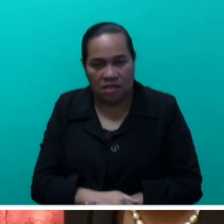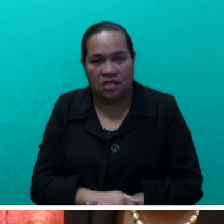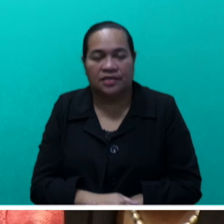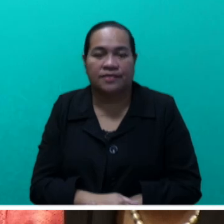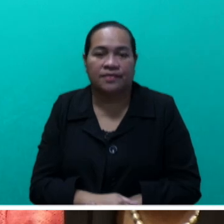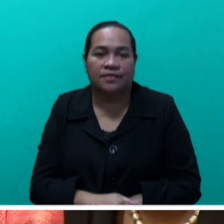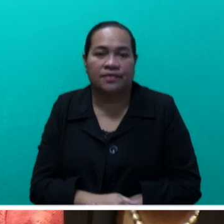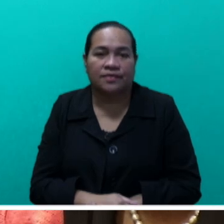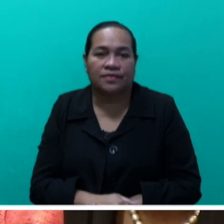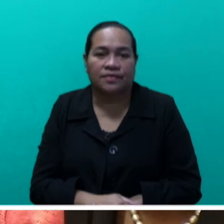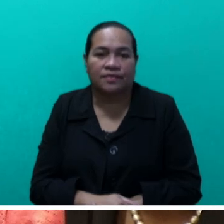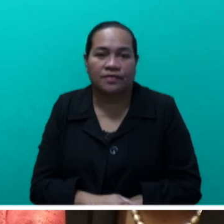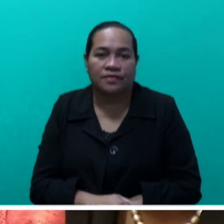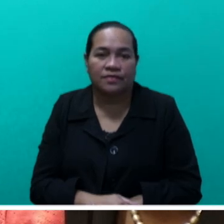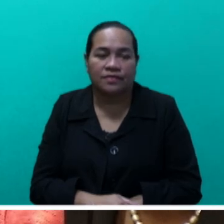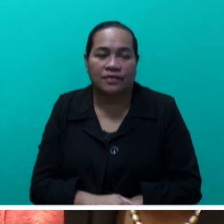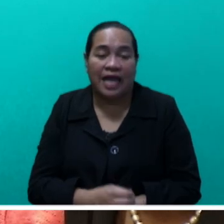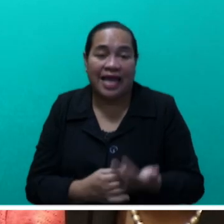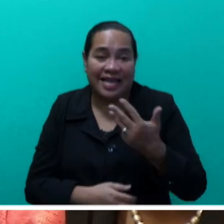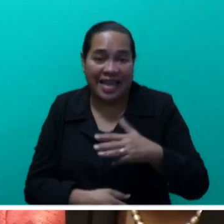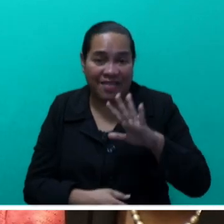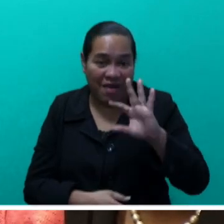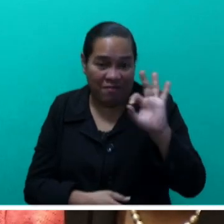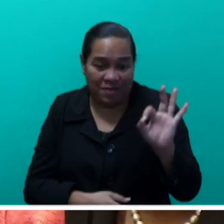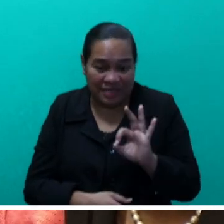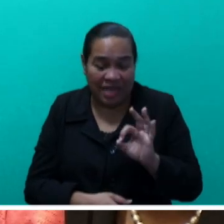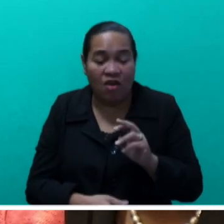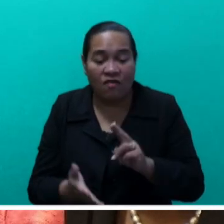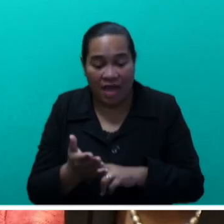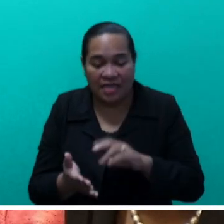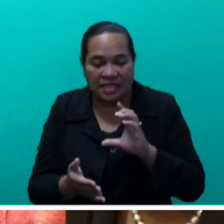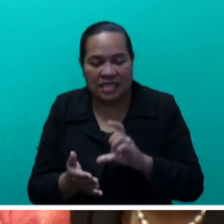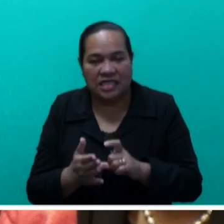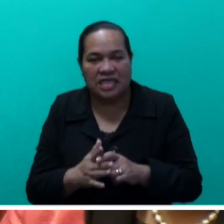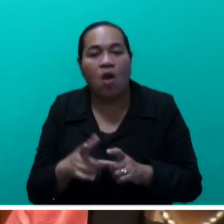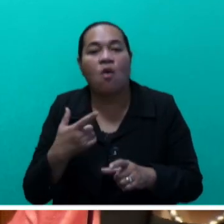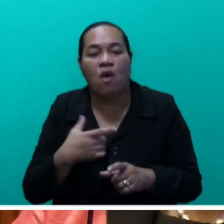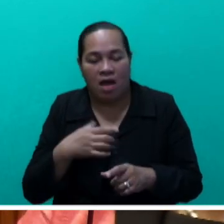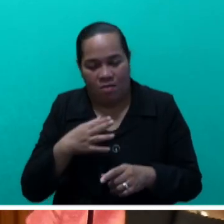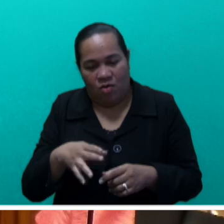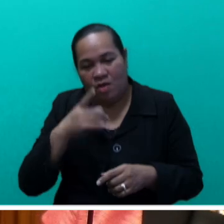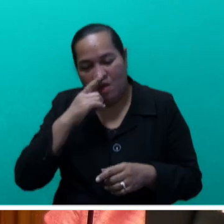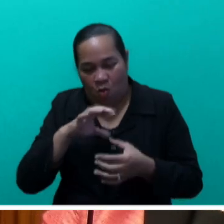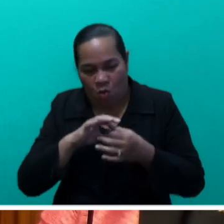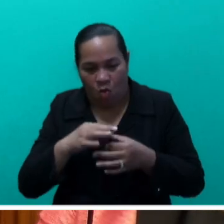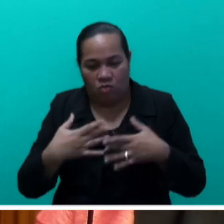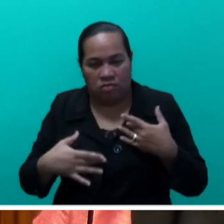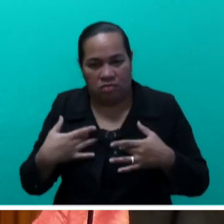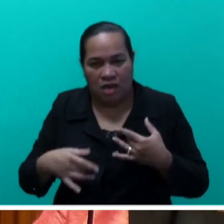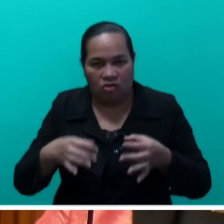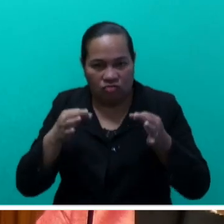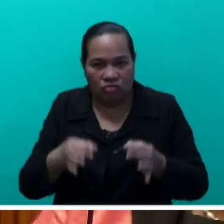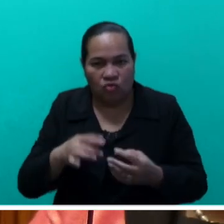Honourable Speaker, sir, the 95% of NCDs are due to lifestyle choices, and the four main modifiable risk factors